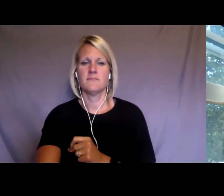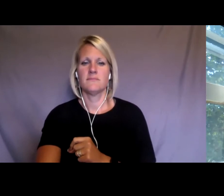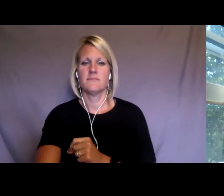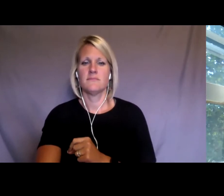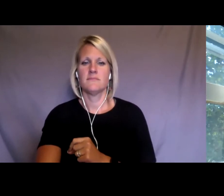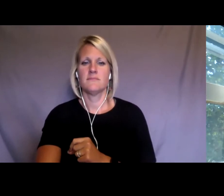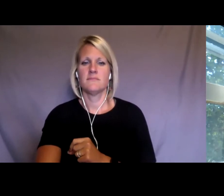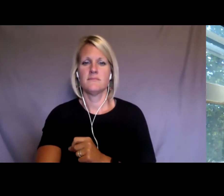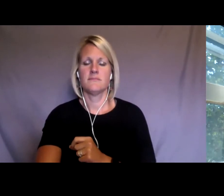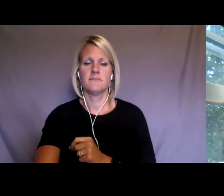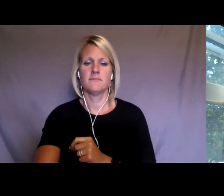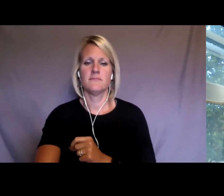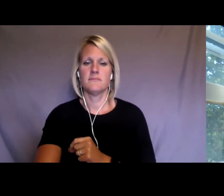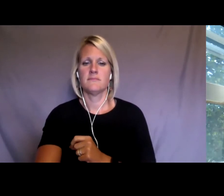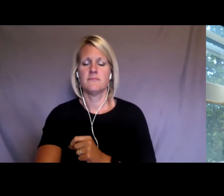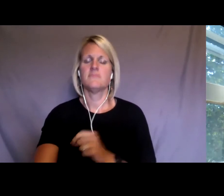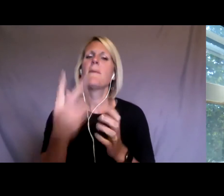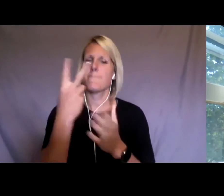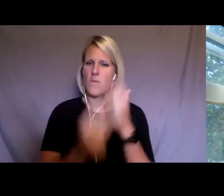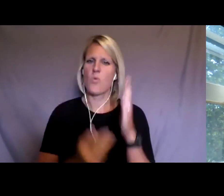Feel free to fill out both questions.